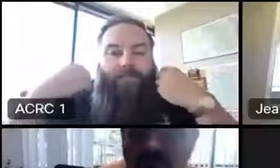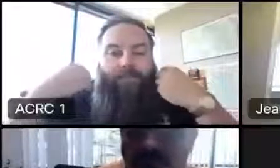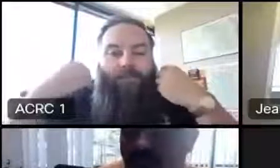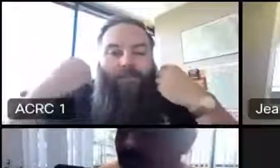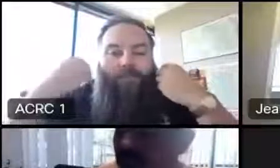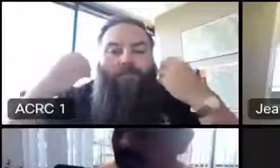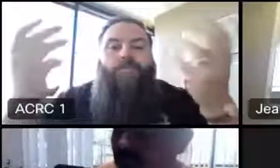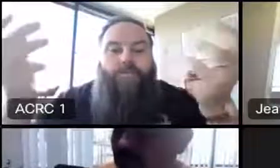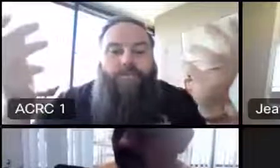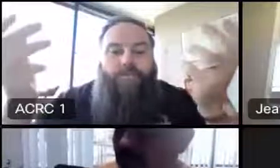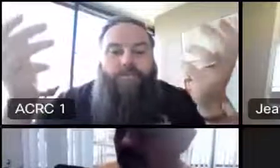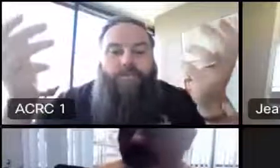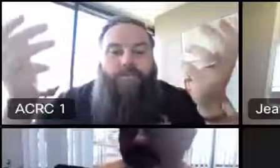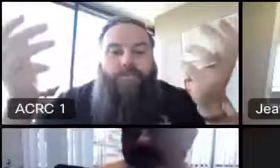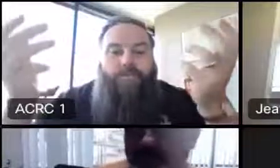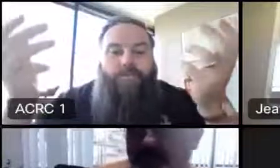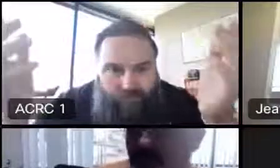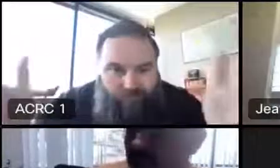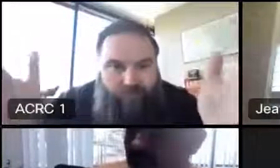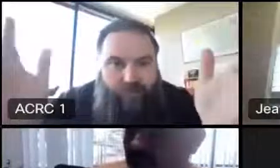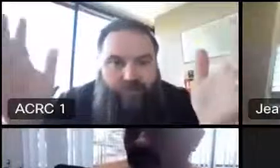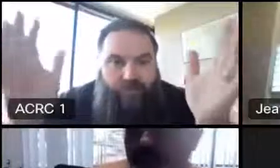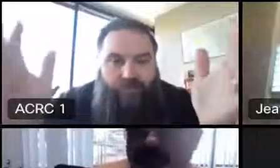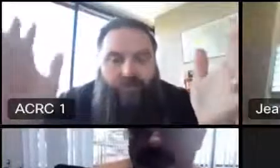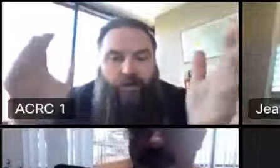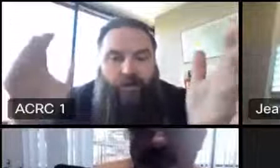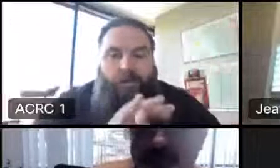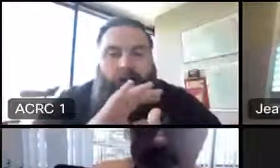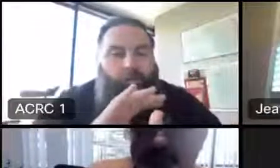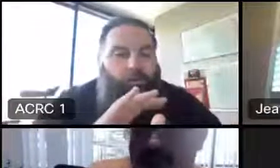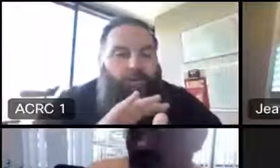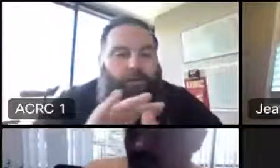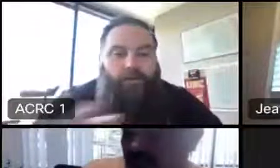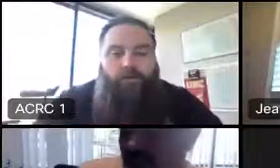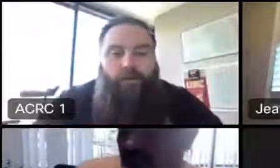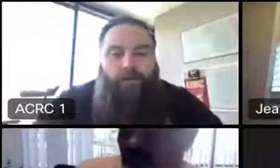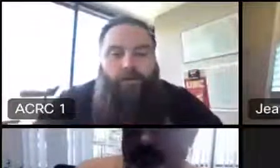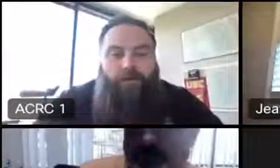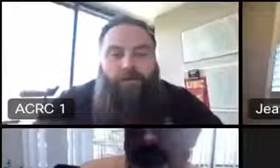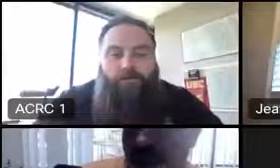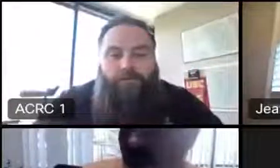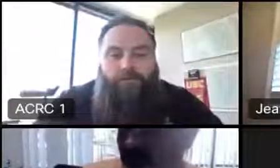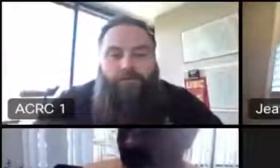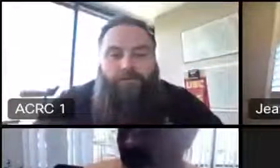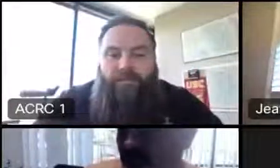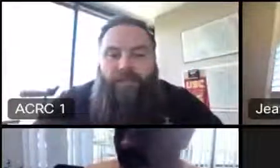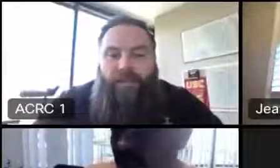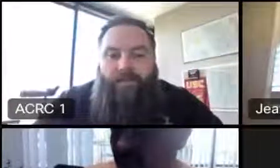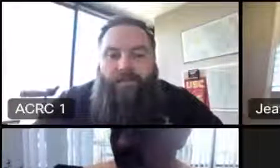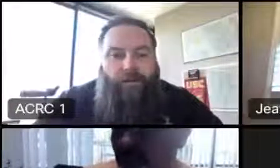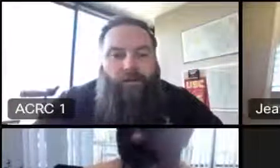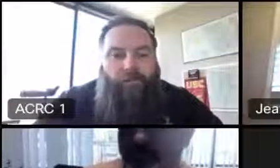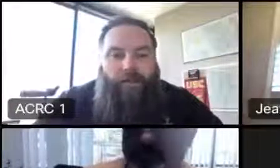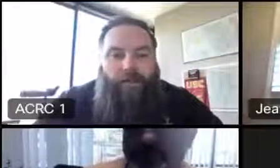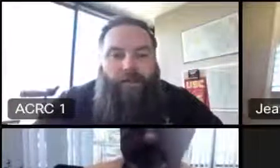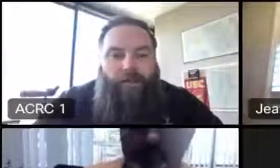means we need to follow the processes that we have developed as well. I wouldn't, if anyone that wanted to discuss that, I